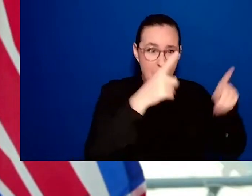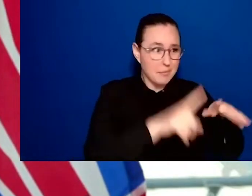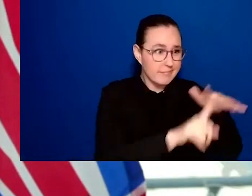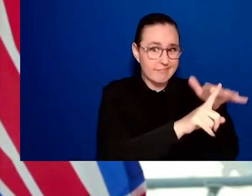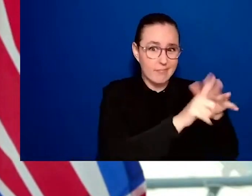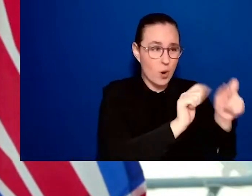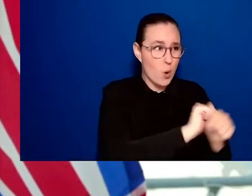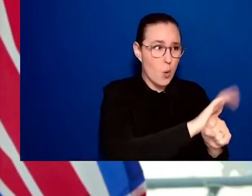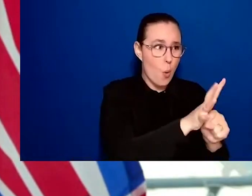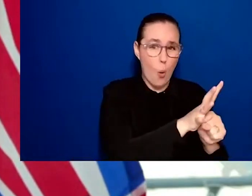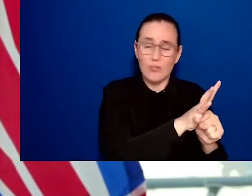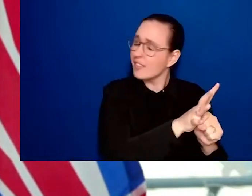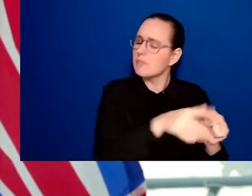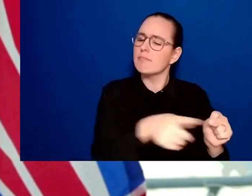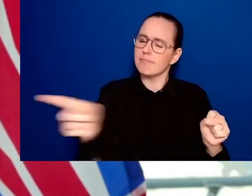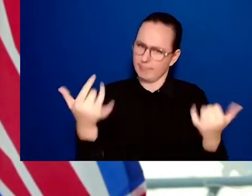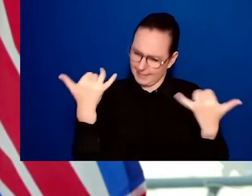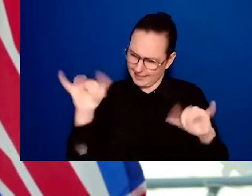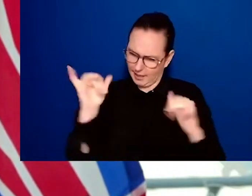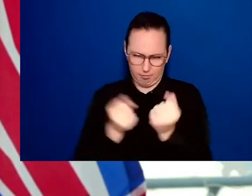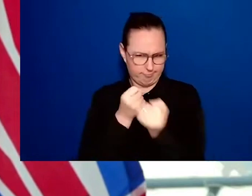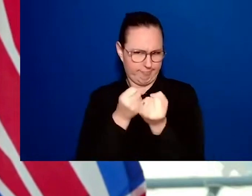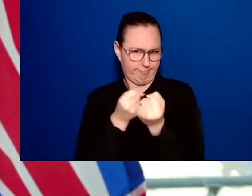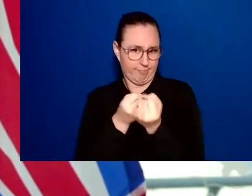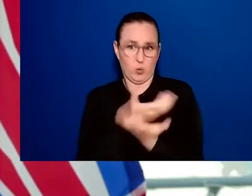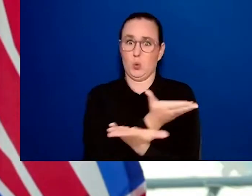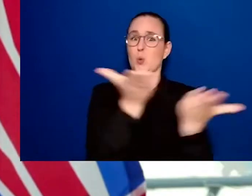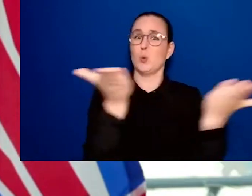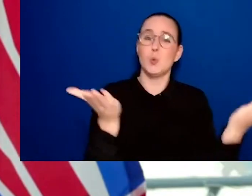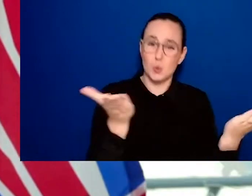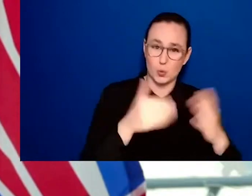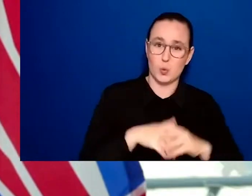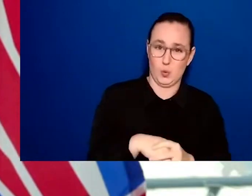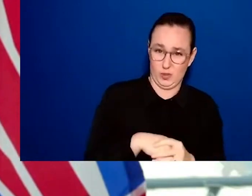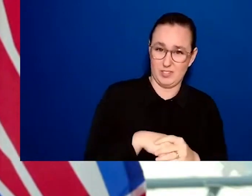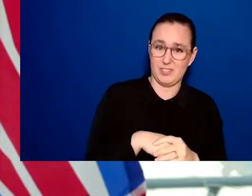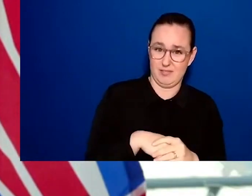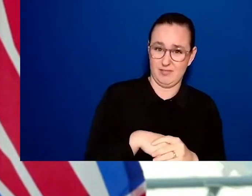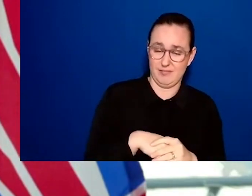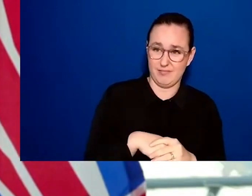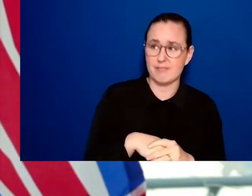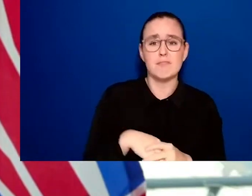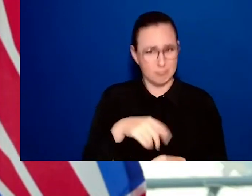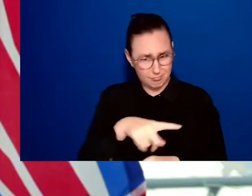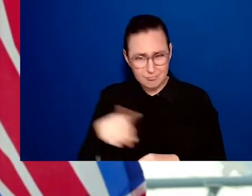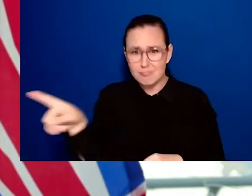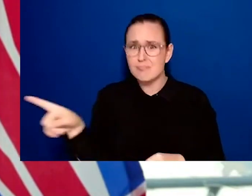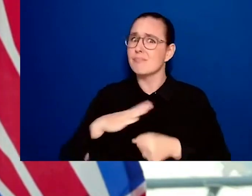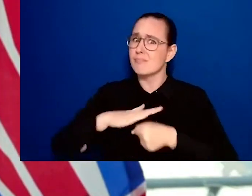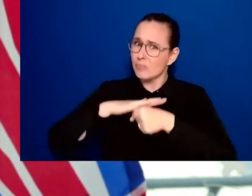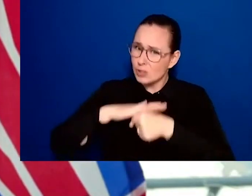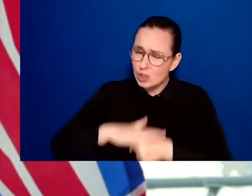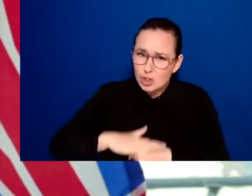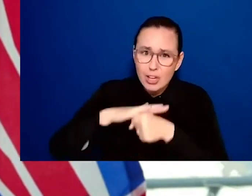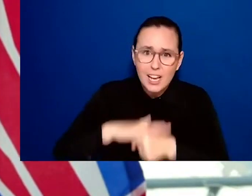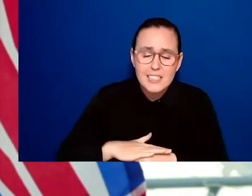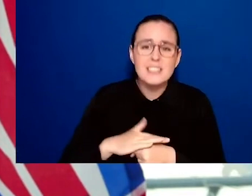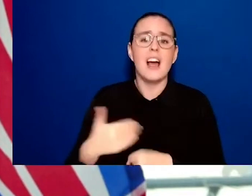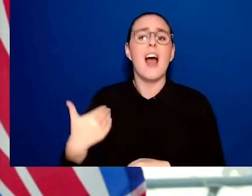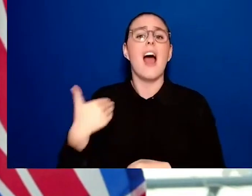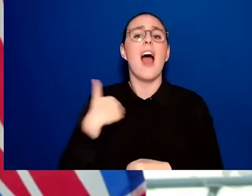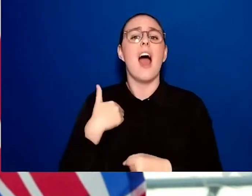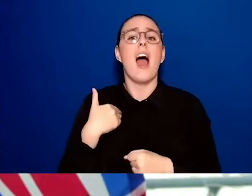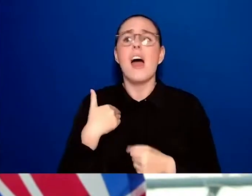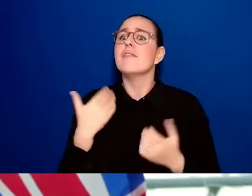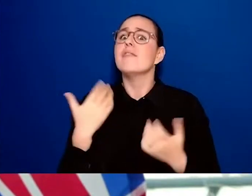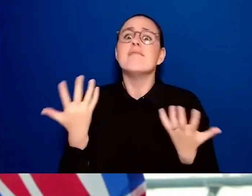an incredible amount of pressure and stress, and I am incredibly grateful. And I want everybody to know